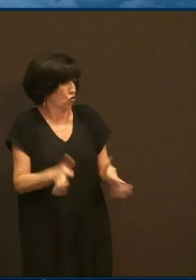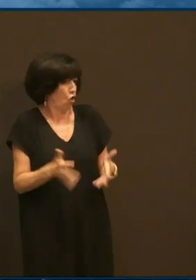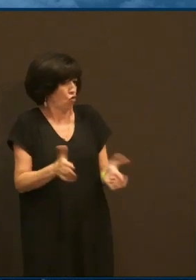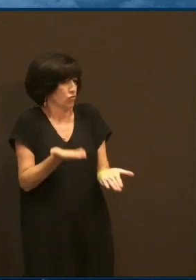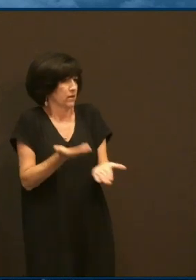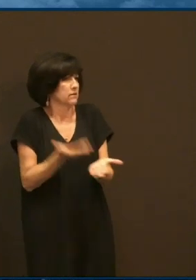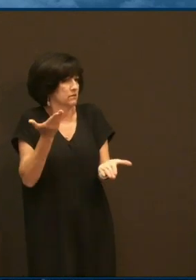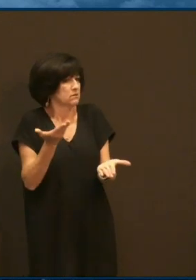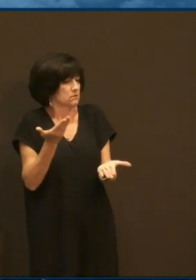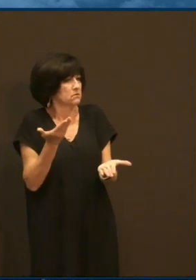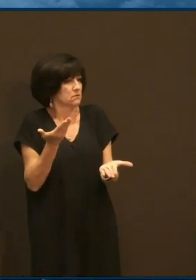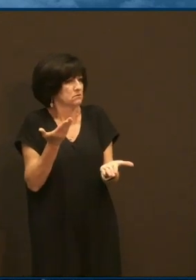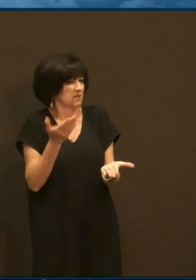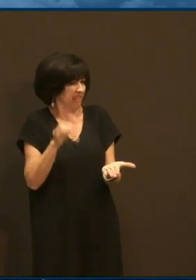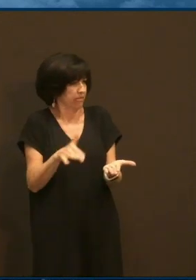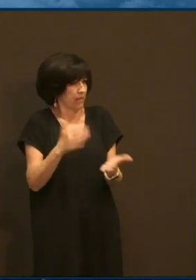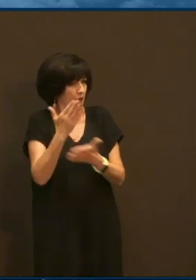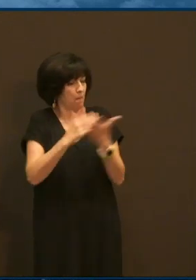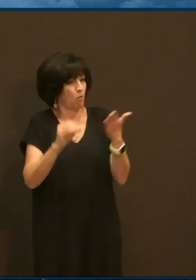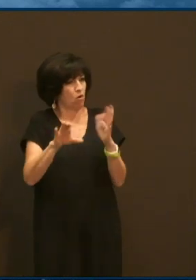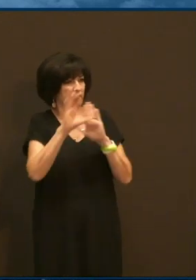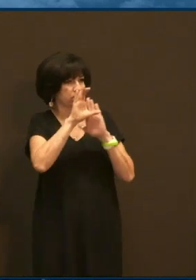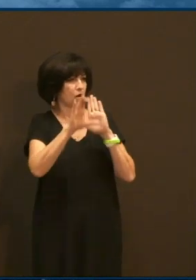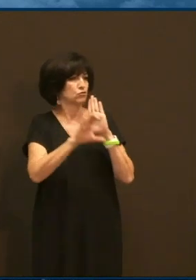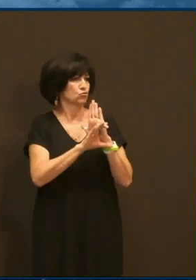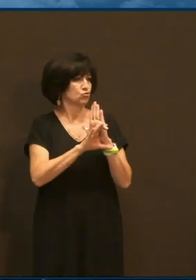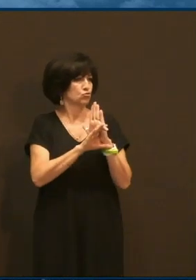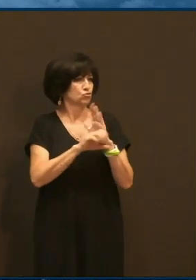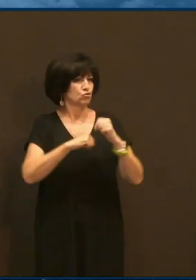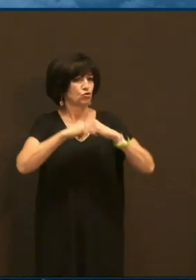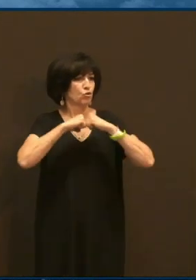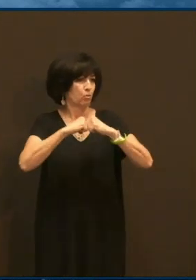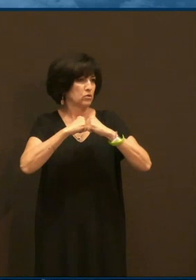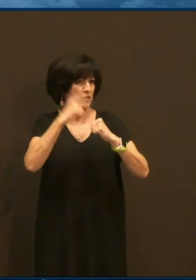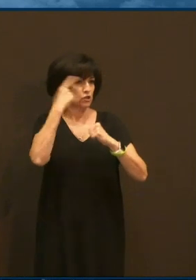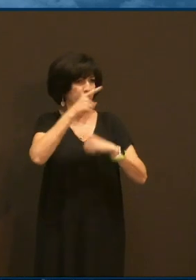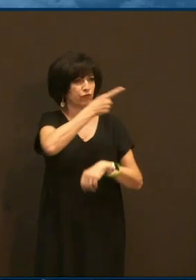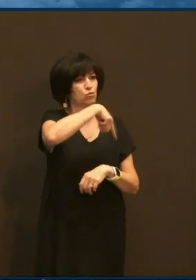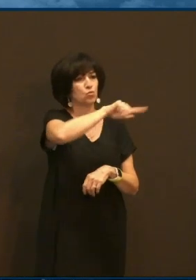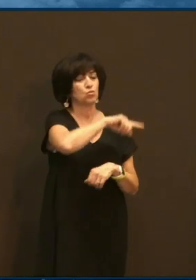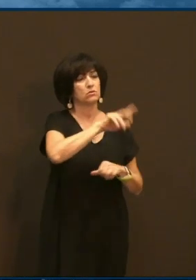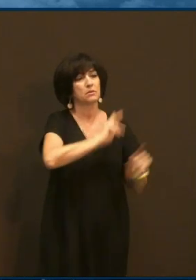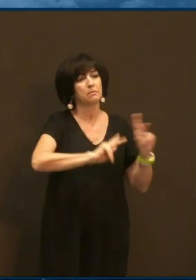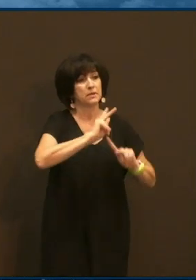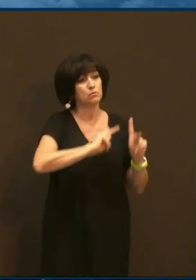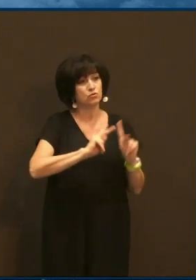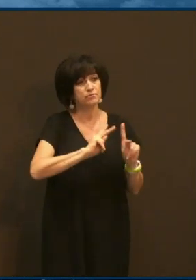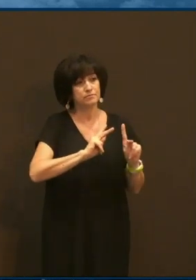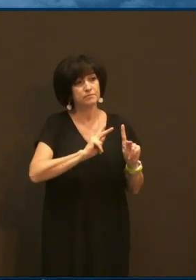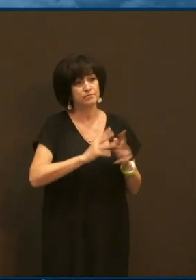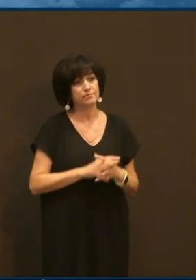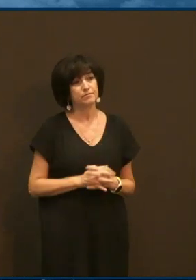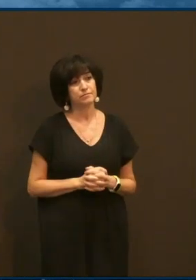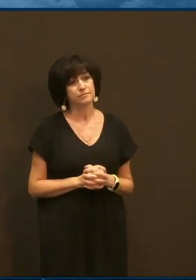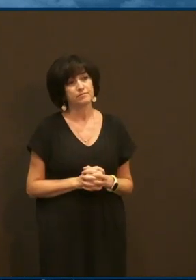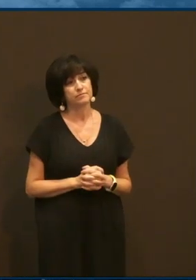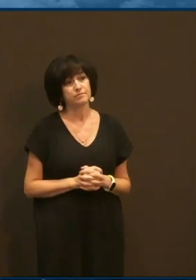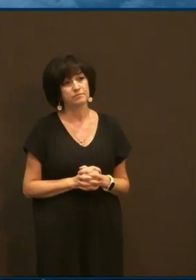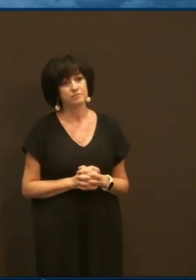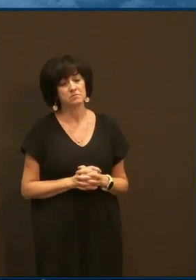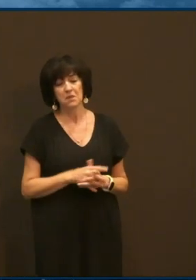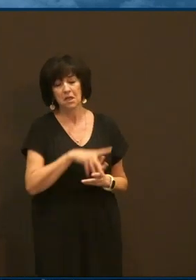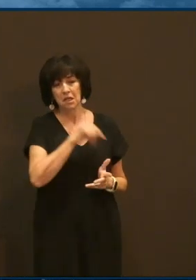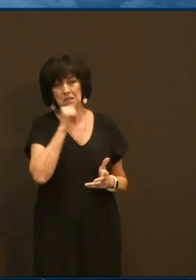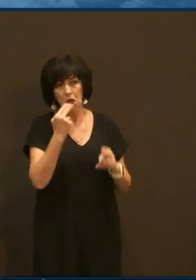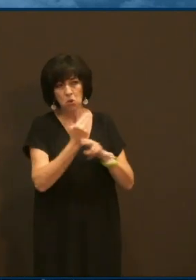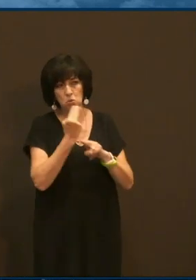of a constitutional protection, and the fact that they're not used very often